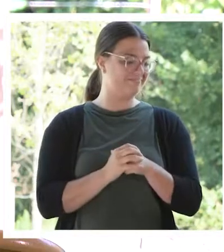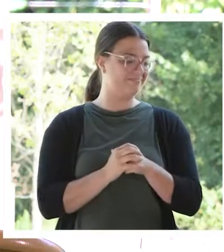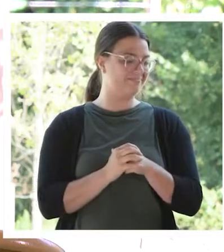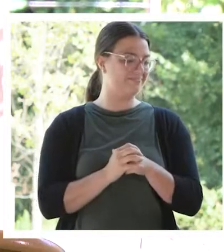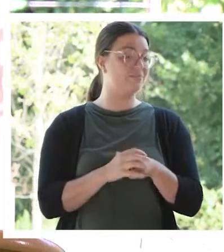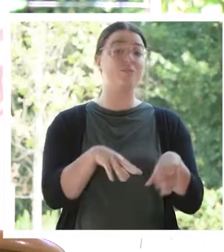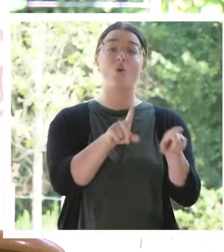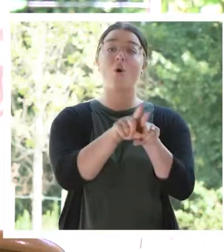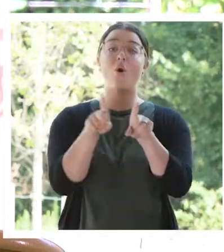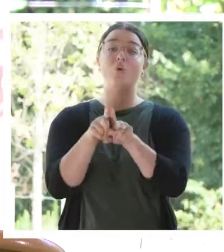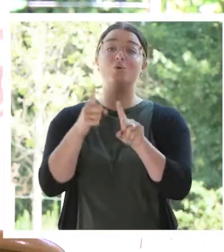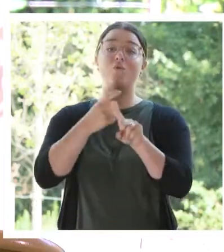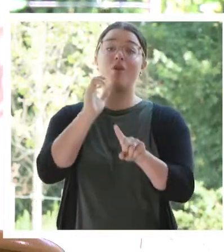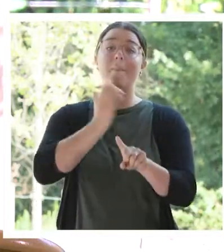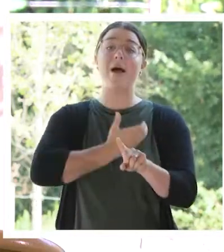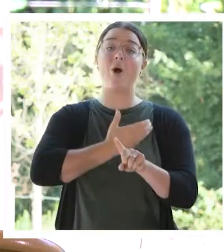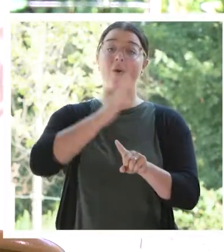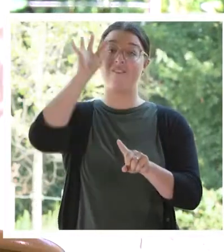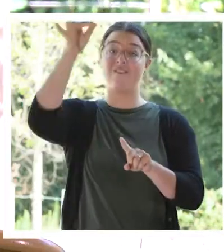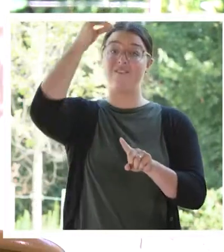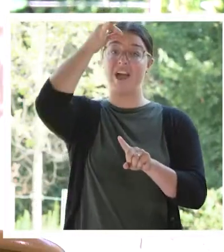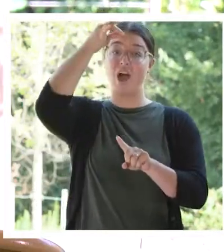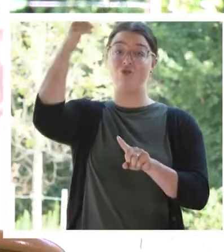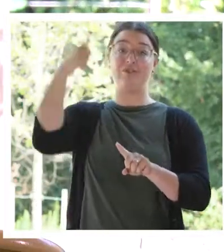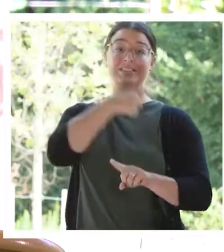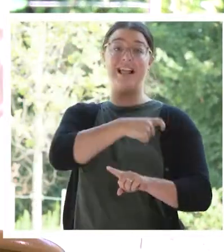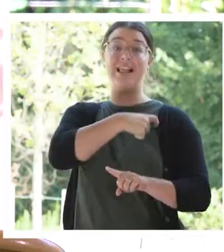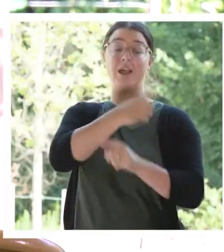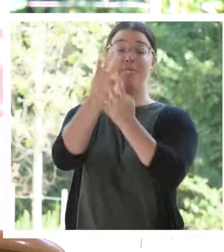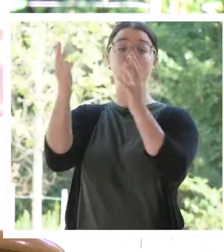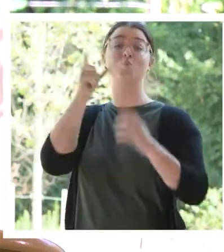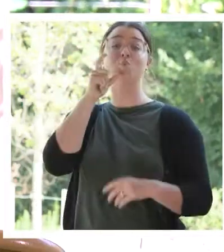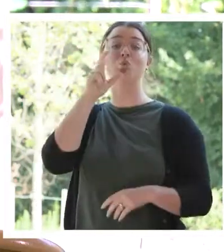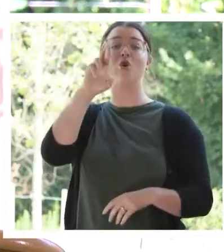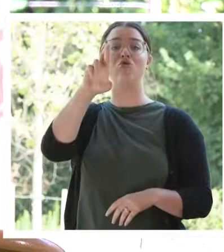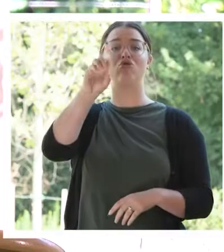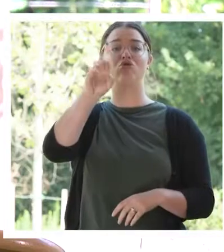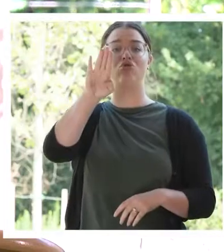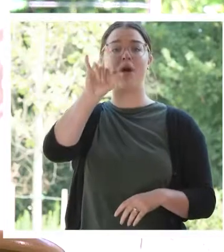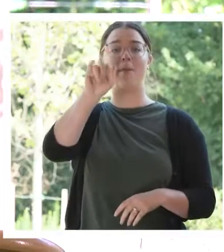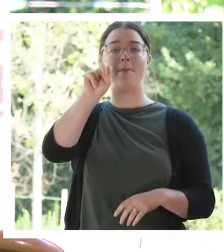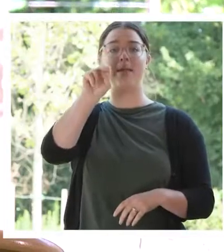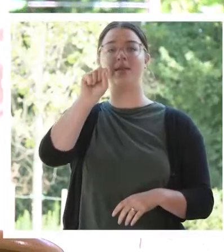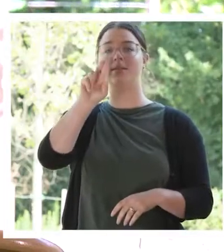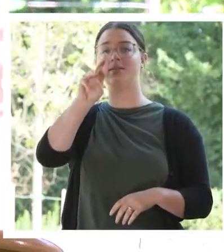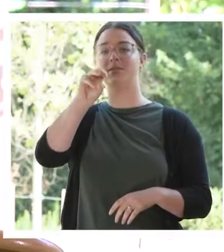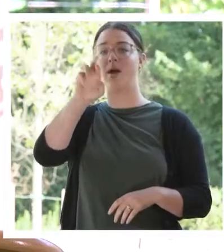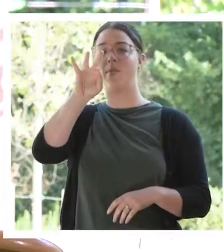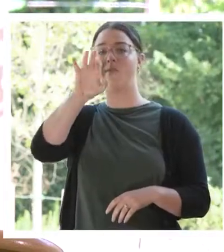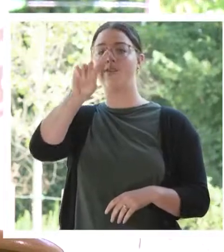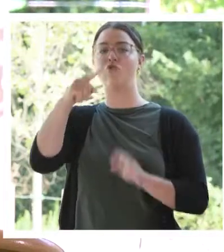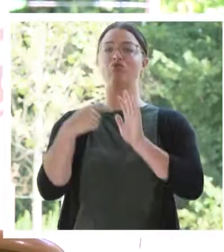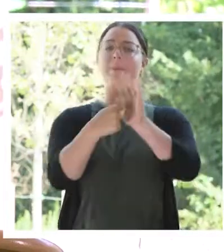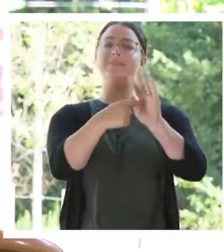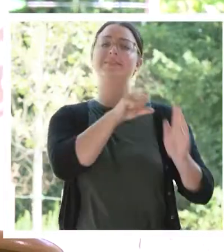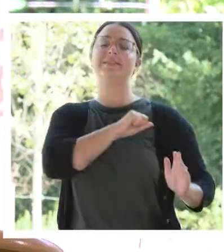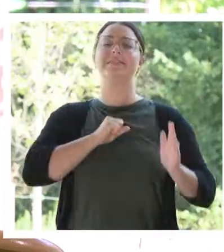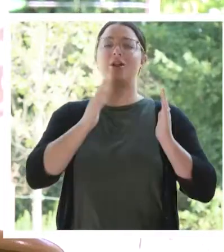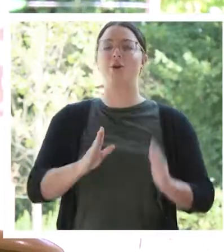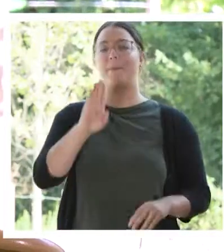Also from our federal delegation, we have Robin Summerfield, who's representing Senator Ben Cardin.